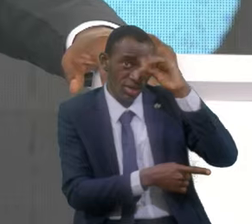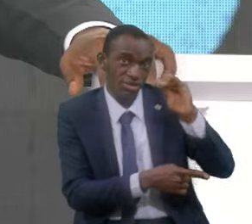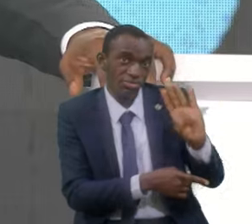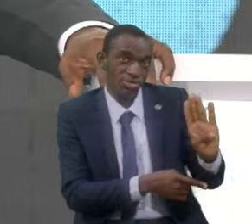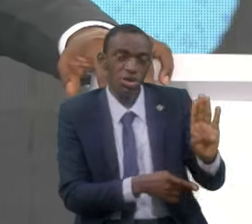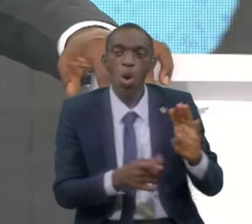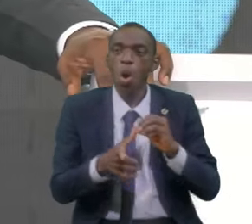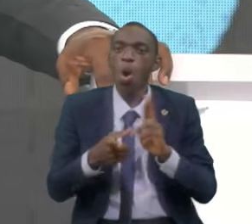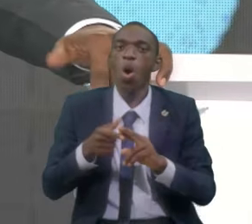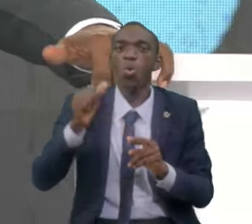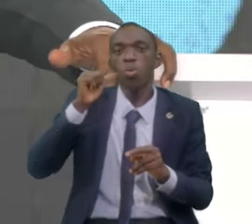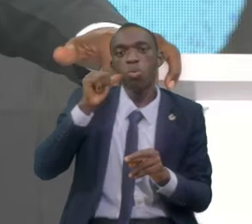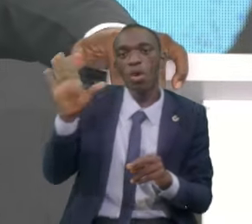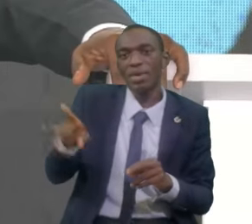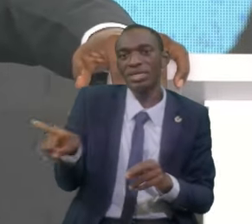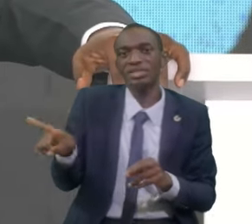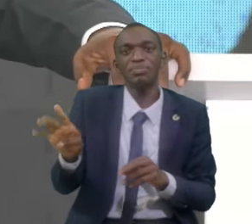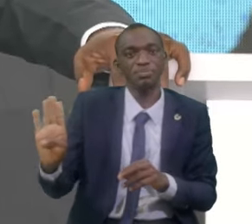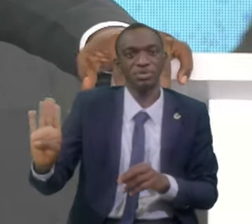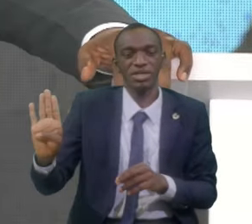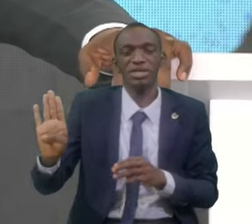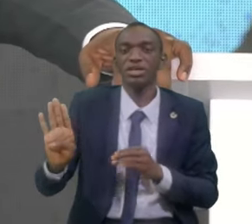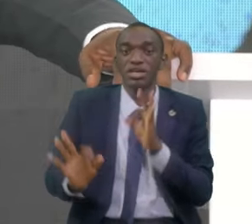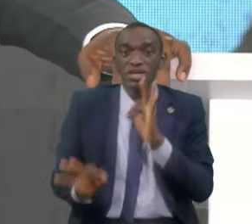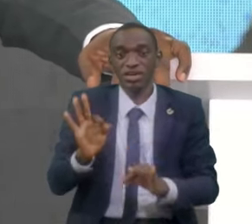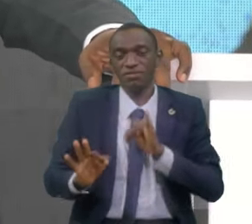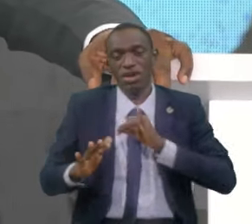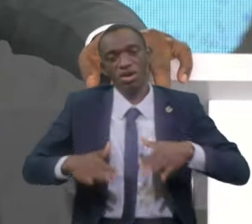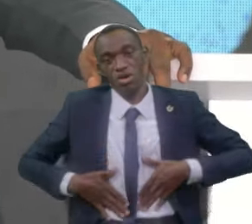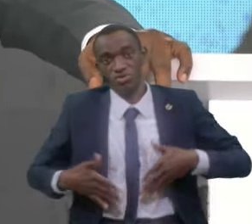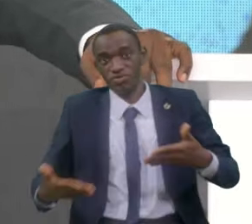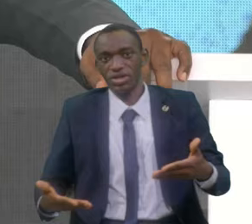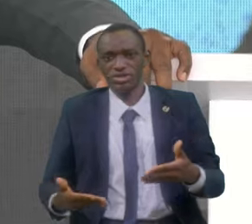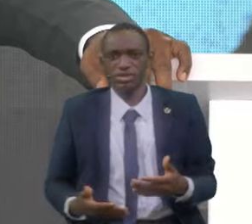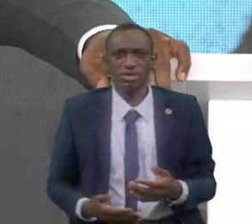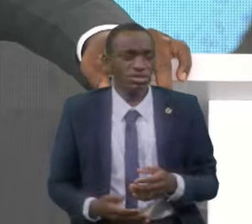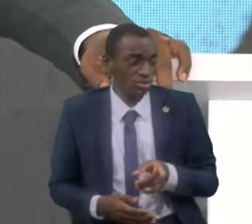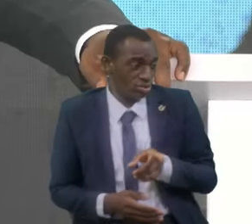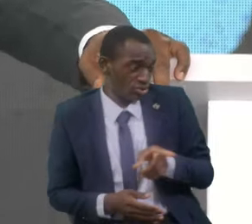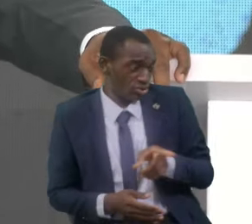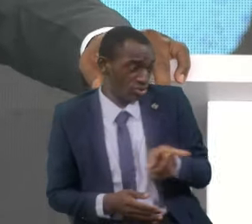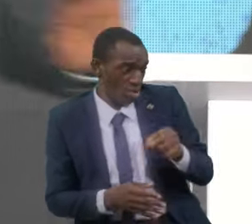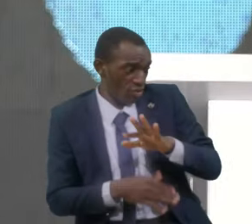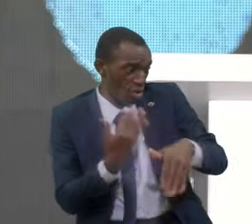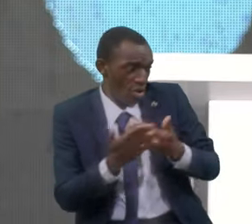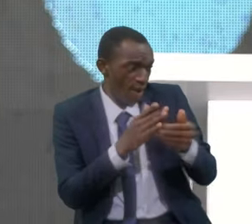Big Woman, if I confess, you of all people,